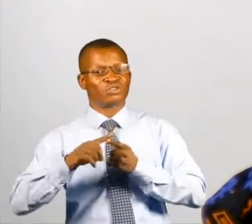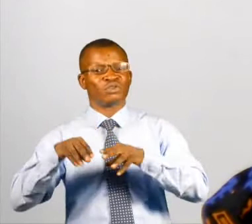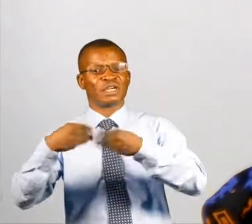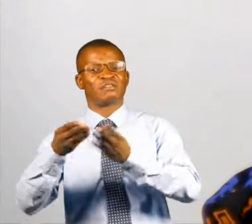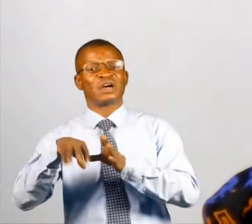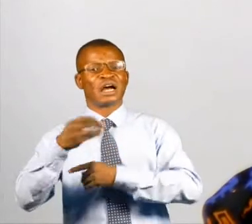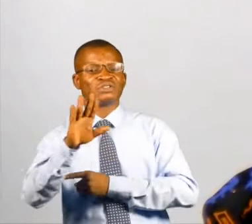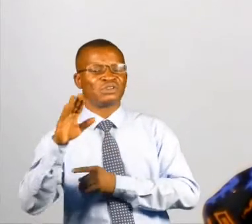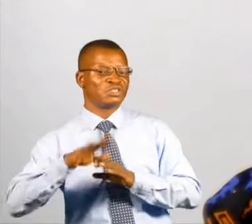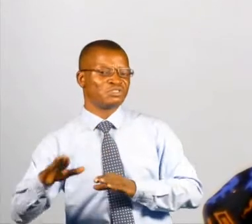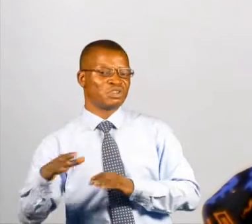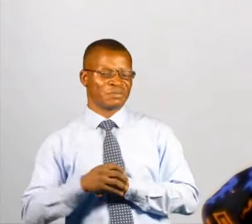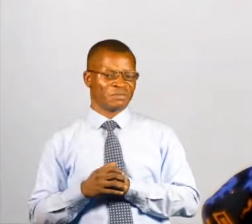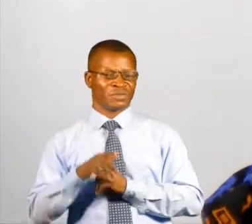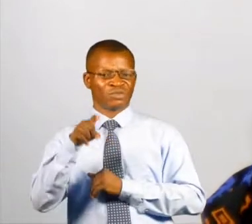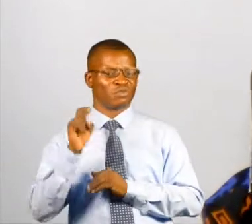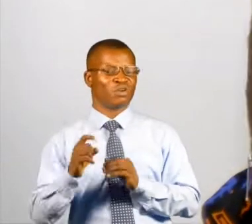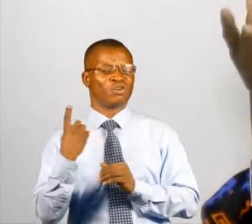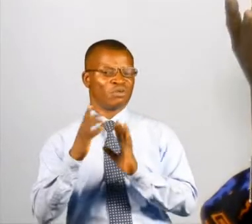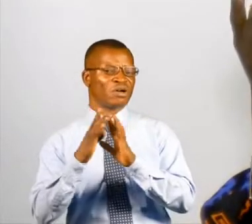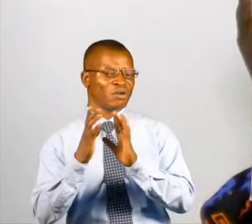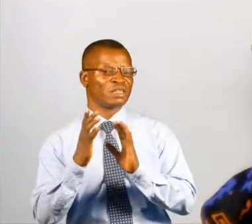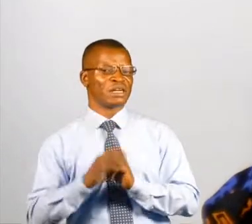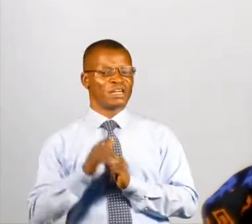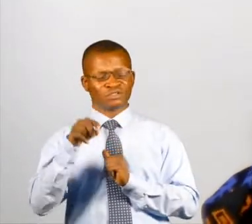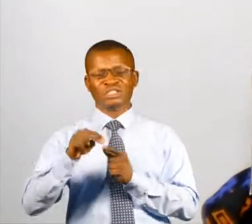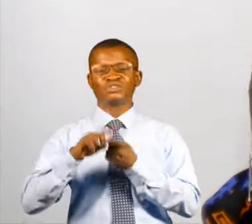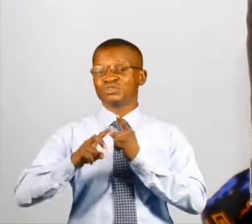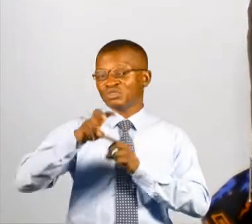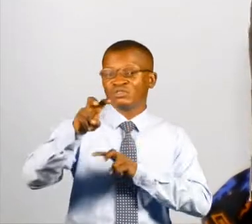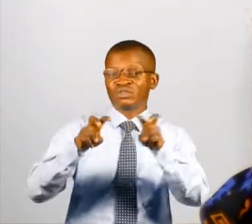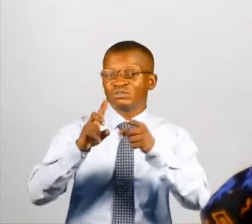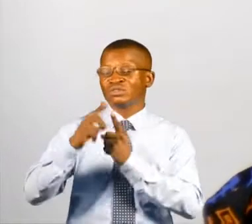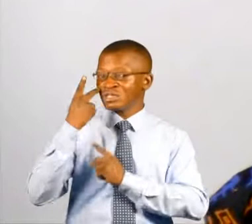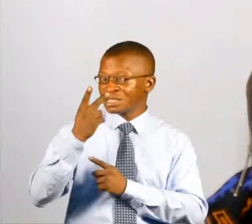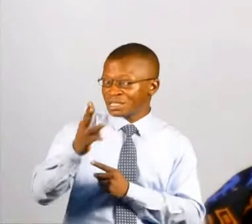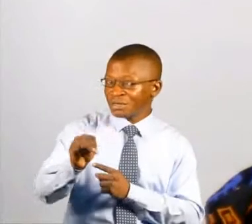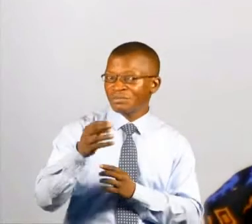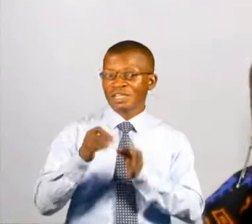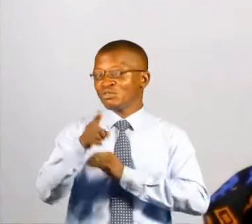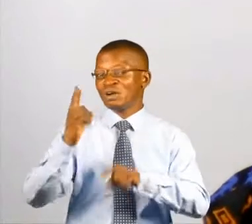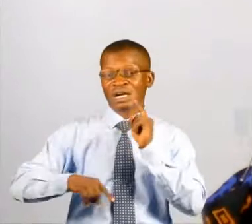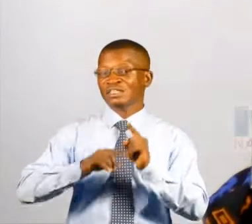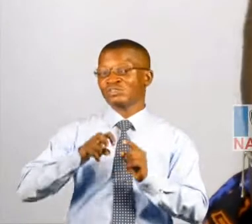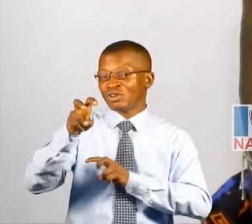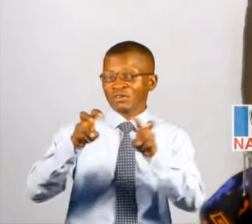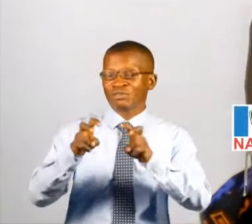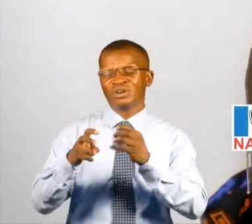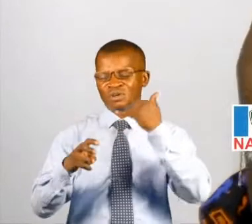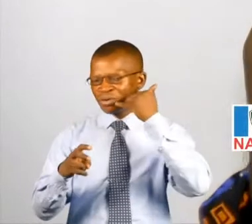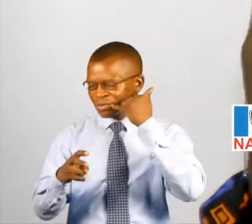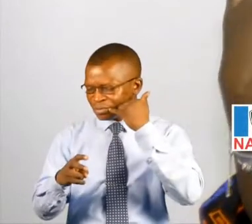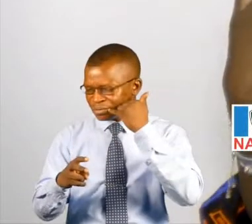your children, if you want to give out your ward, you need to keep in touch. You need to go see them. Even if you cannot travel to go see